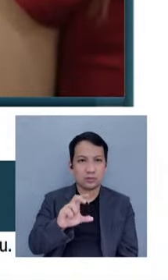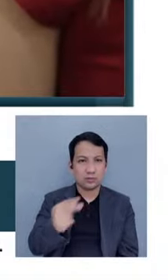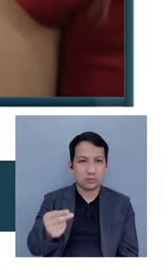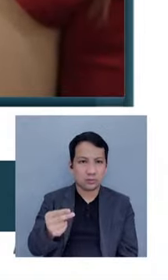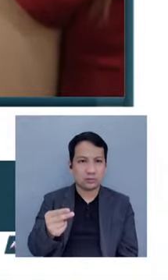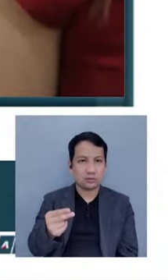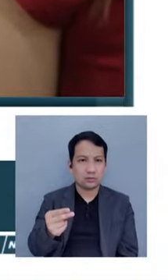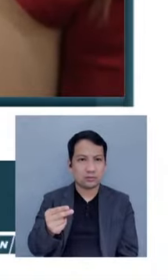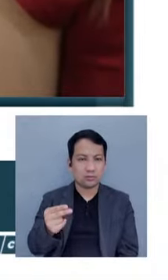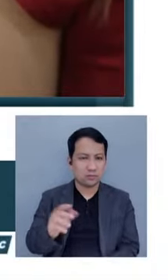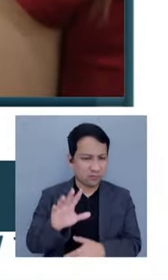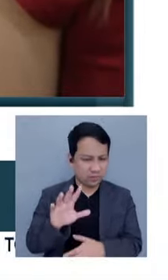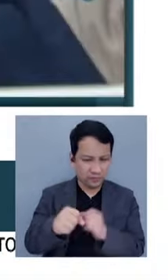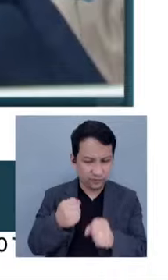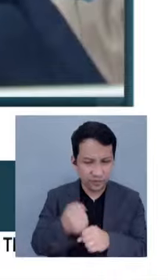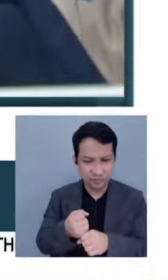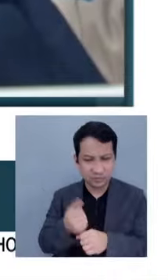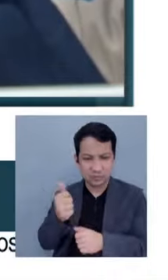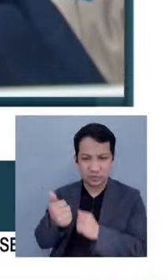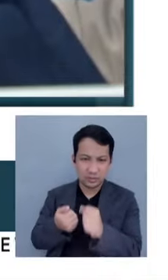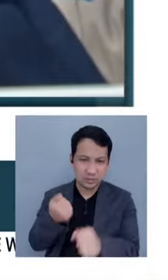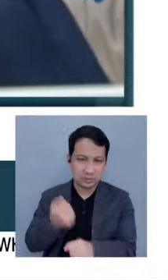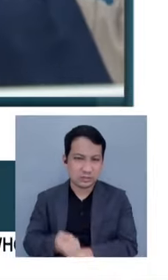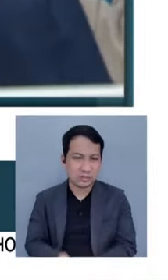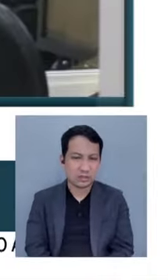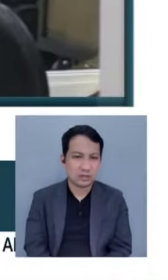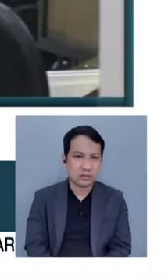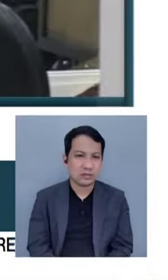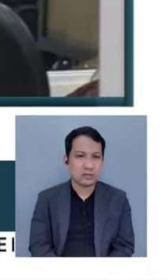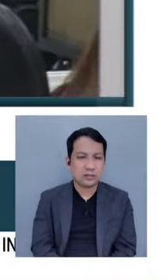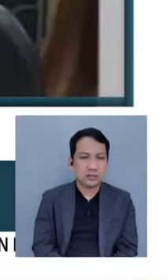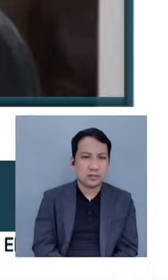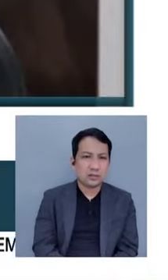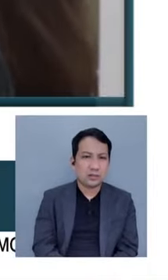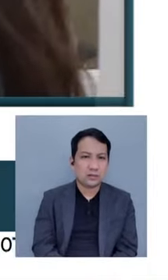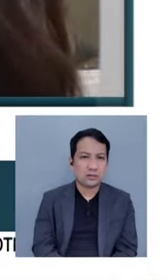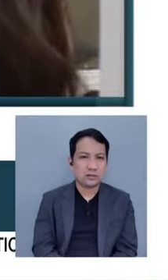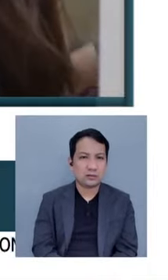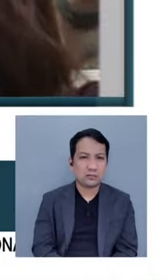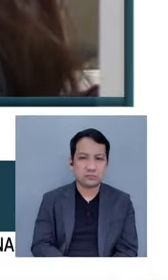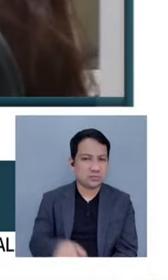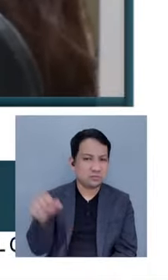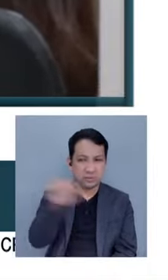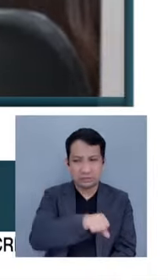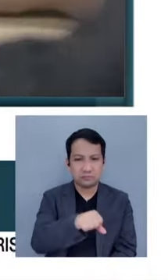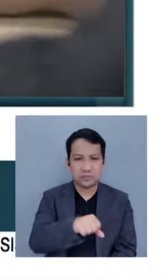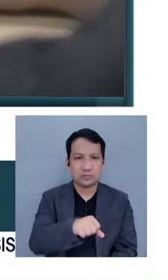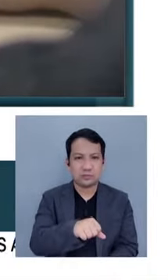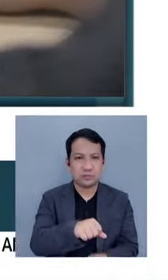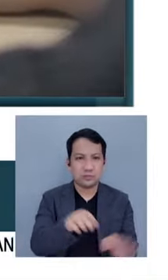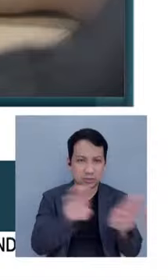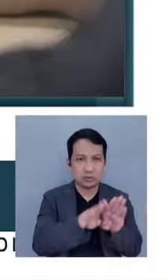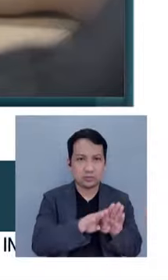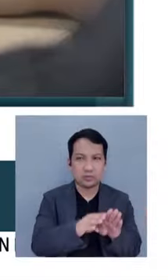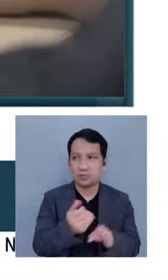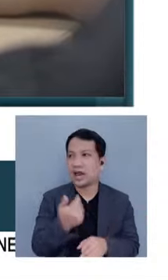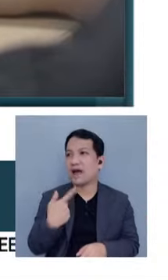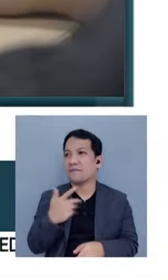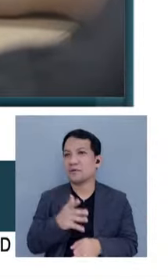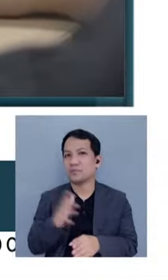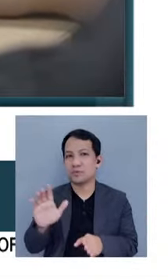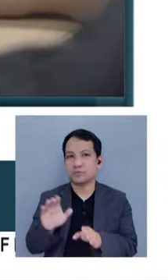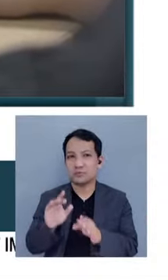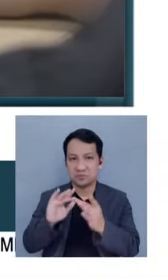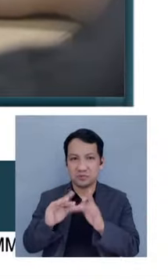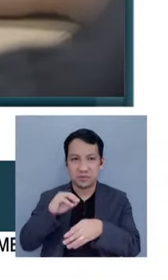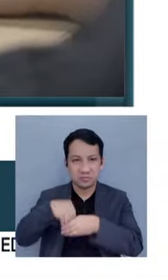like 5 years or 10 years. So even though we take it down, they're still there somewhere in the vestiges of the internet. All